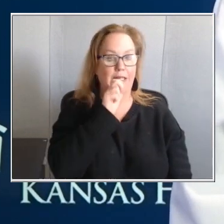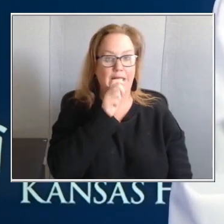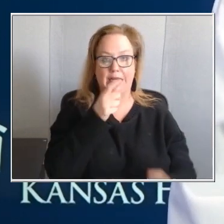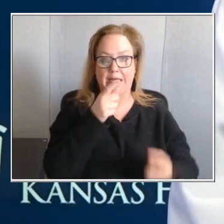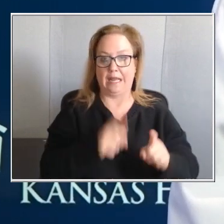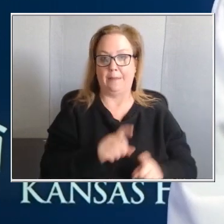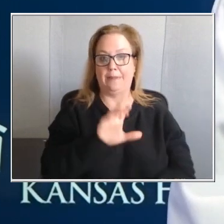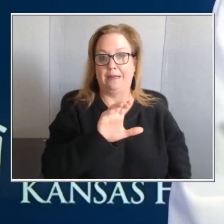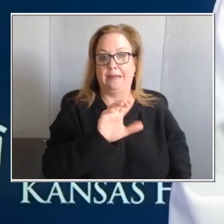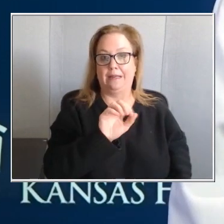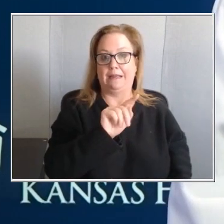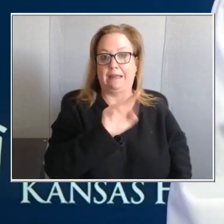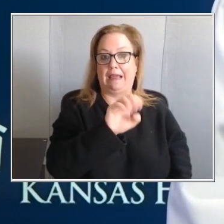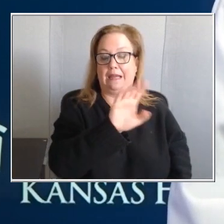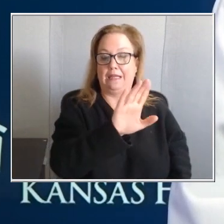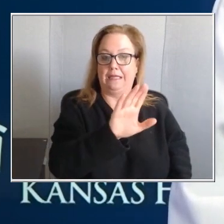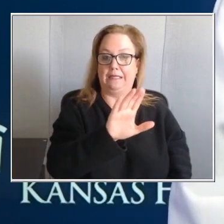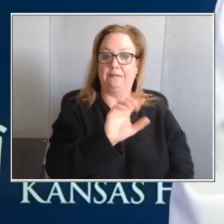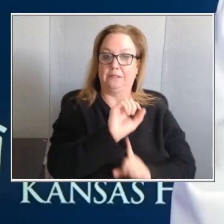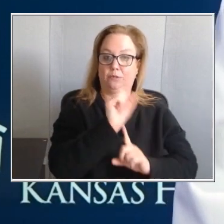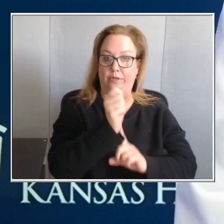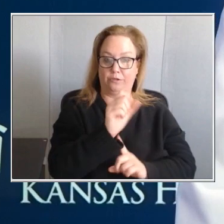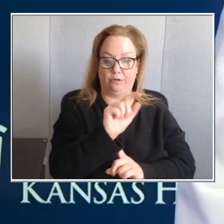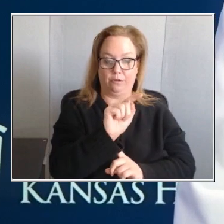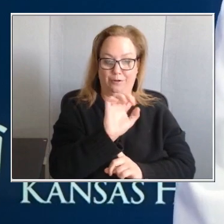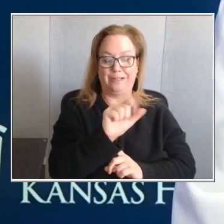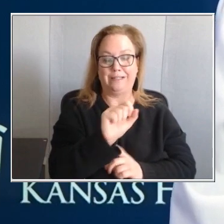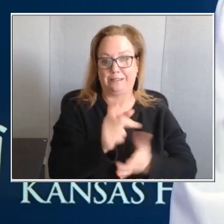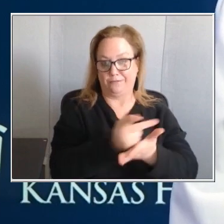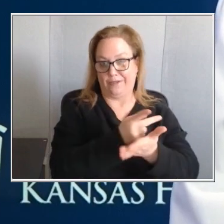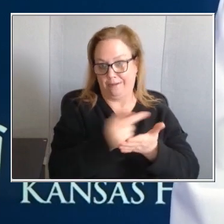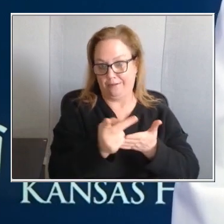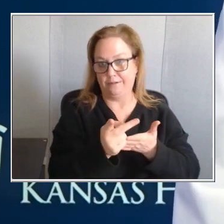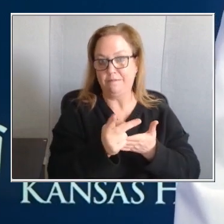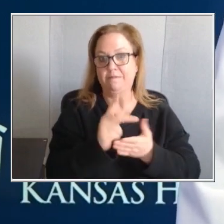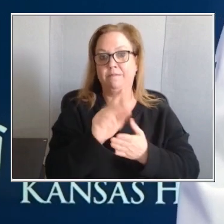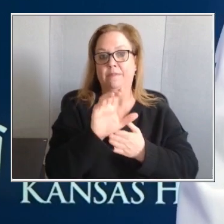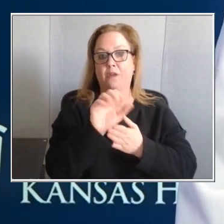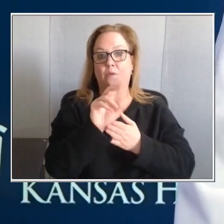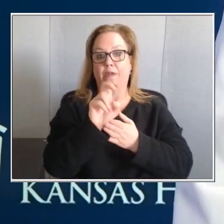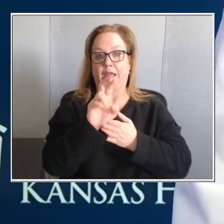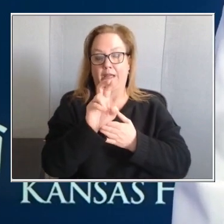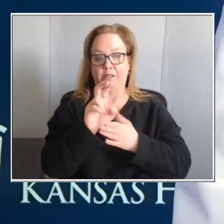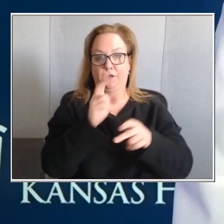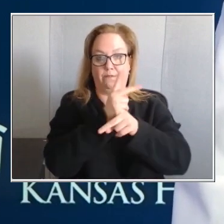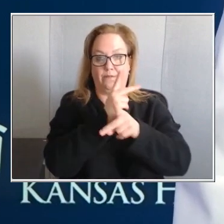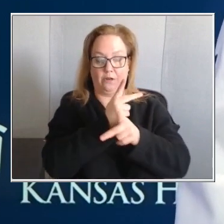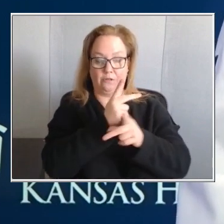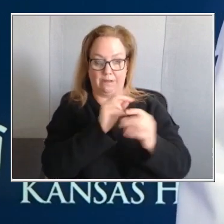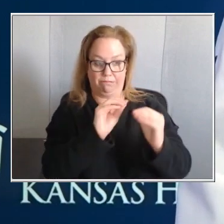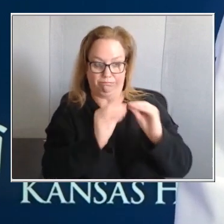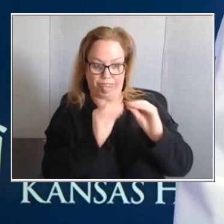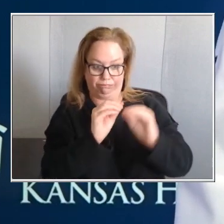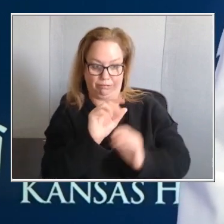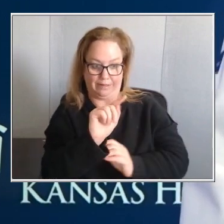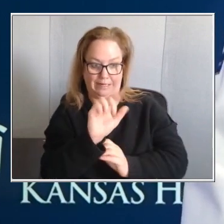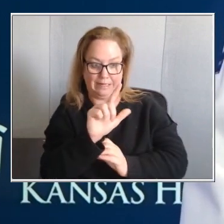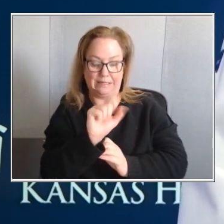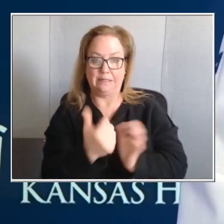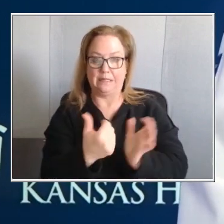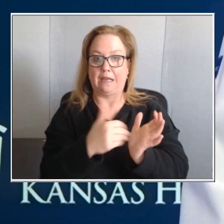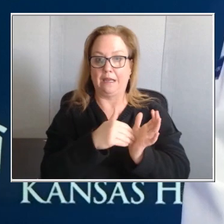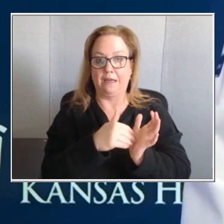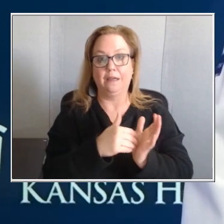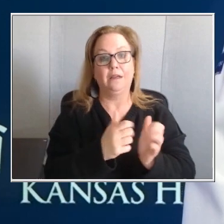situation. Her T cells let her down. And the cancer figures out how to manipulate those T cells. In addition, Katie had a lot of